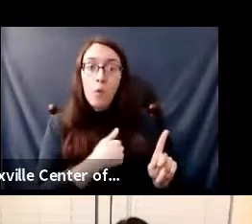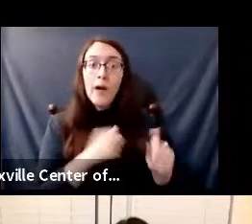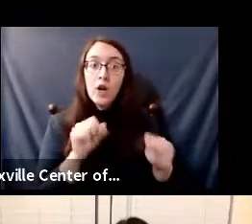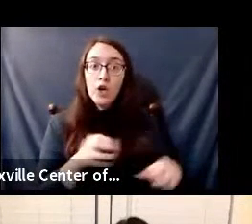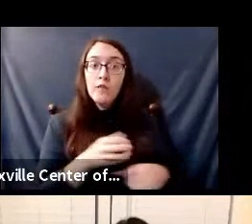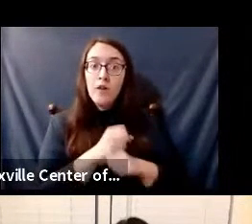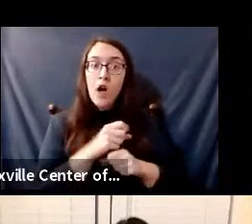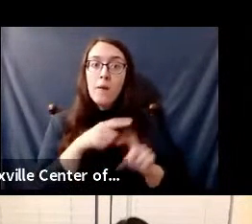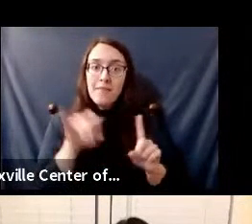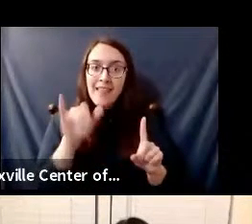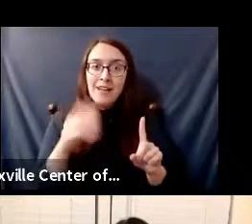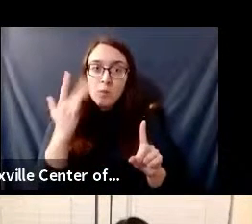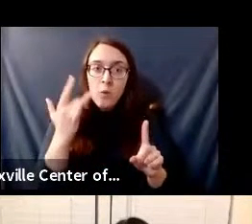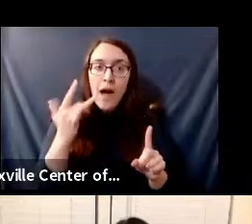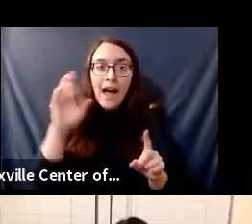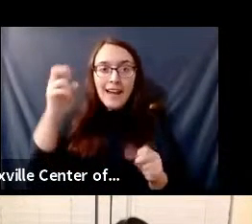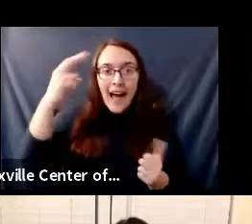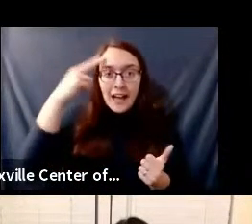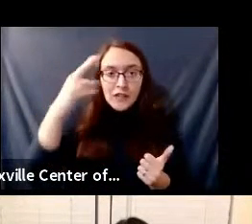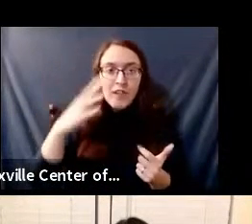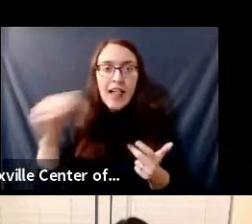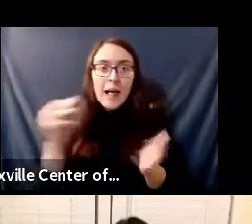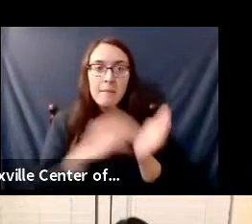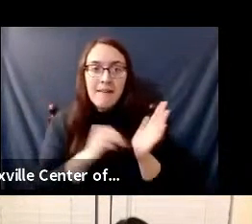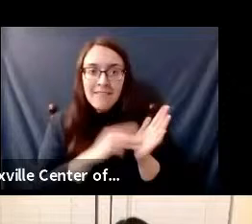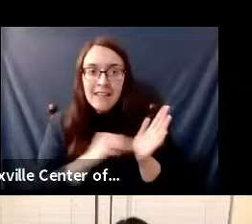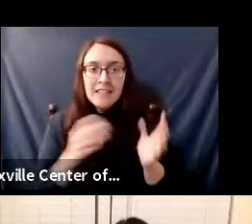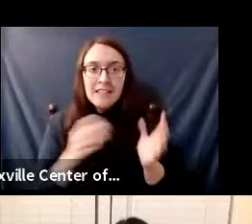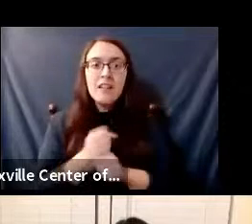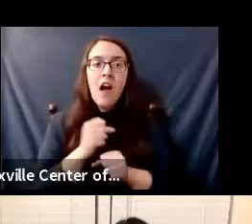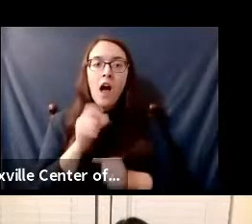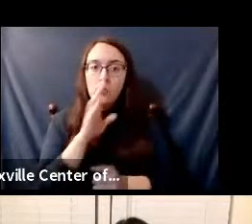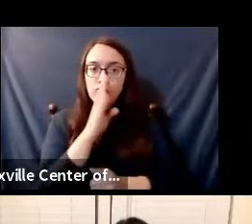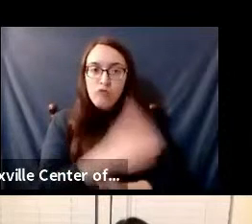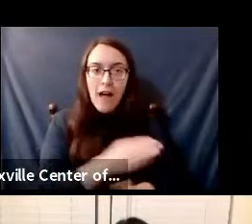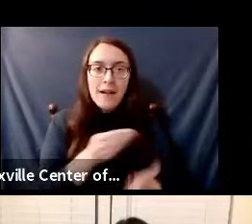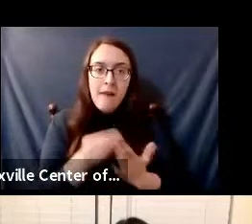and Shelby and Davidson County got some